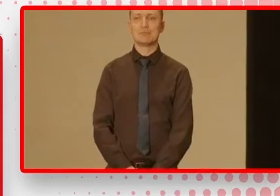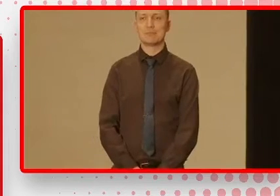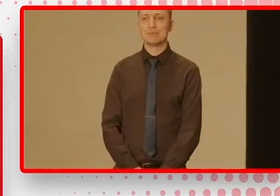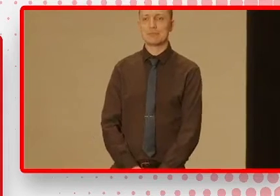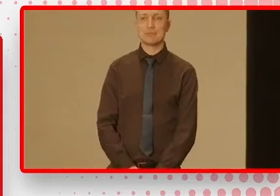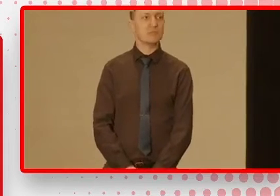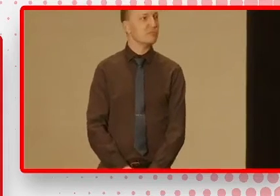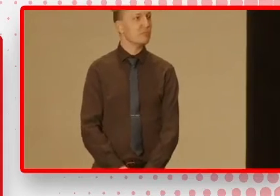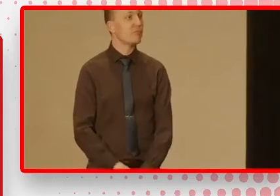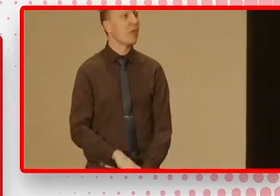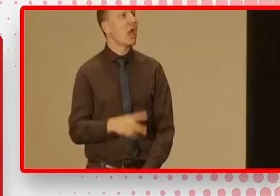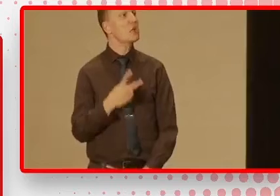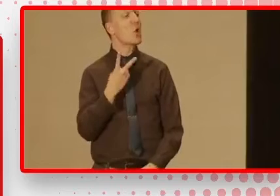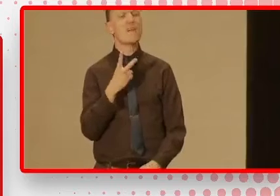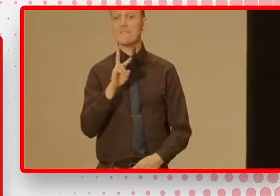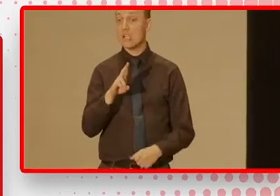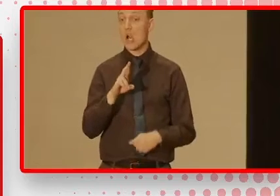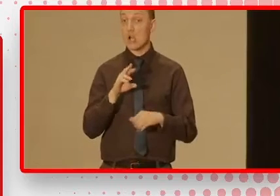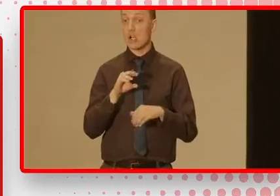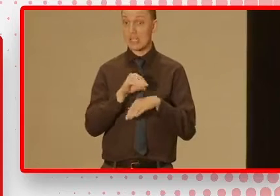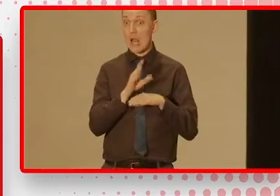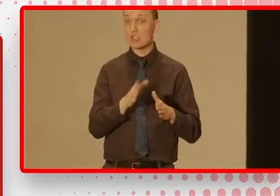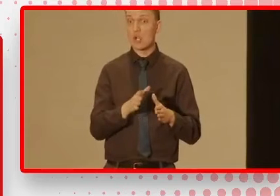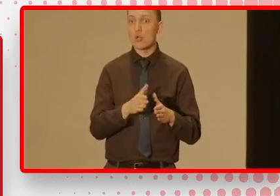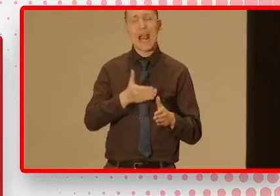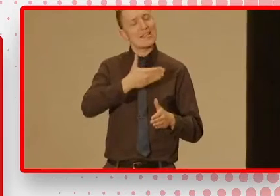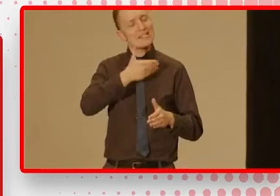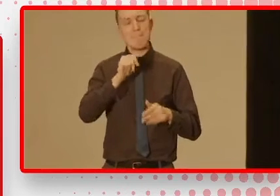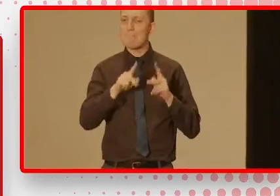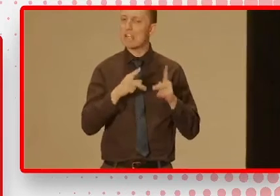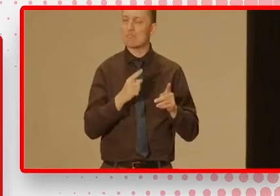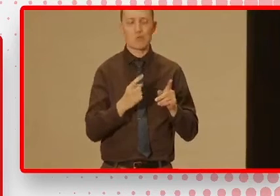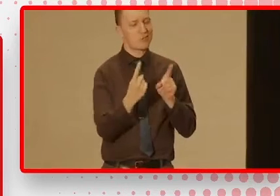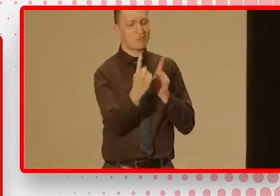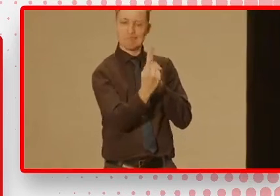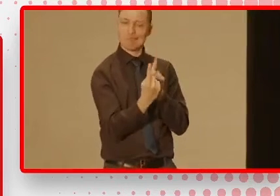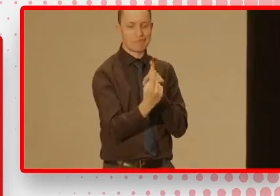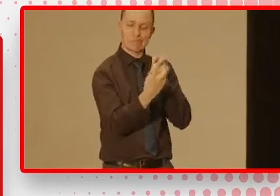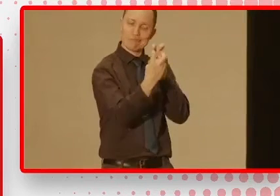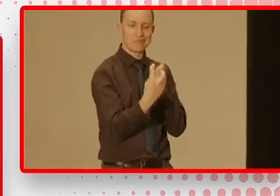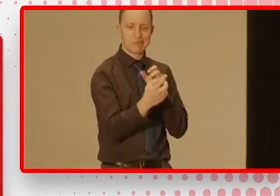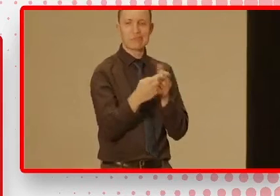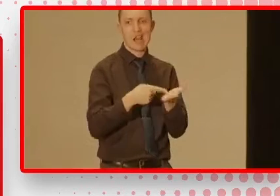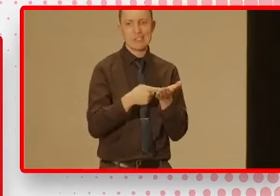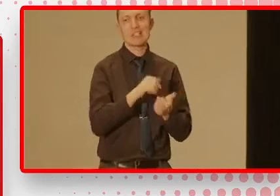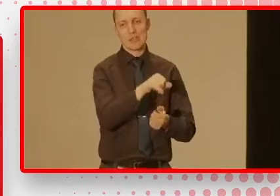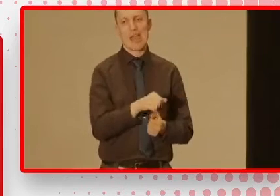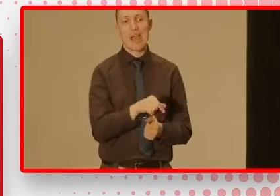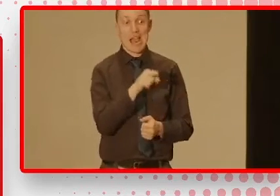And your VR counselor is the best one to talk to about all this because they know all that local information.